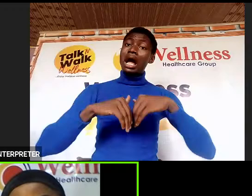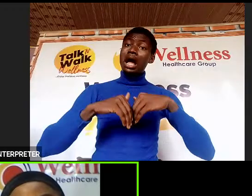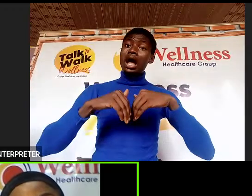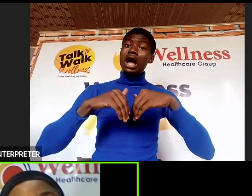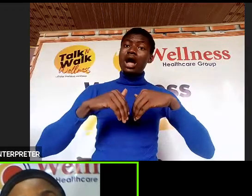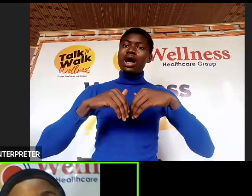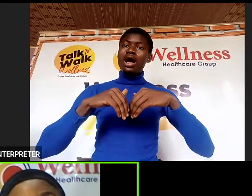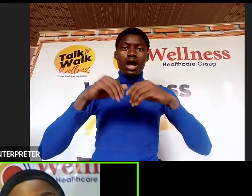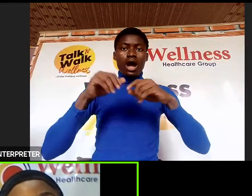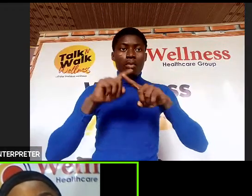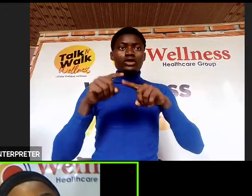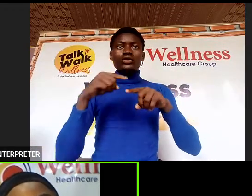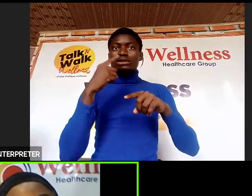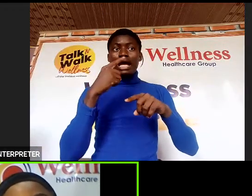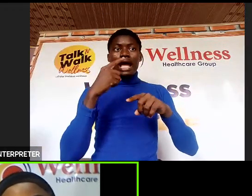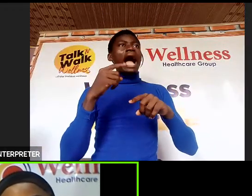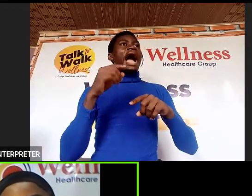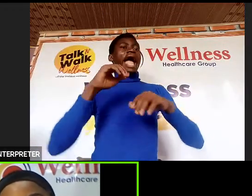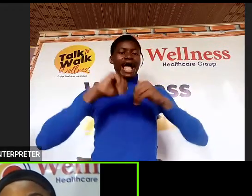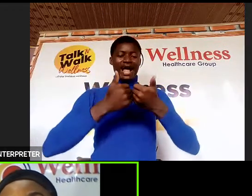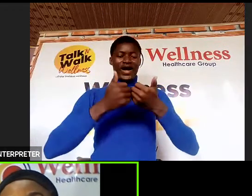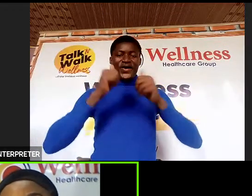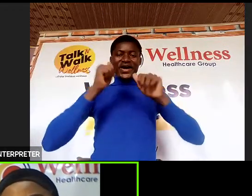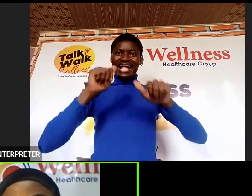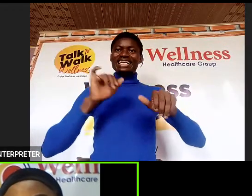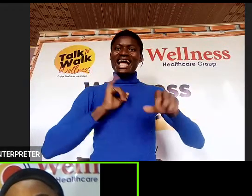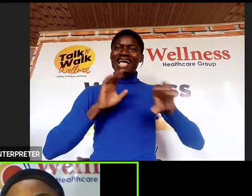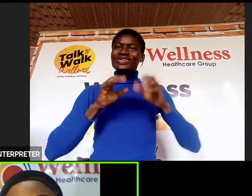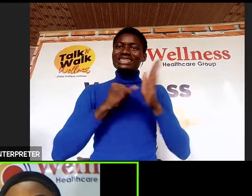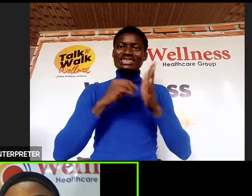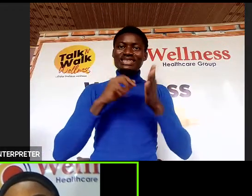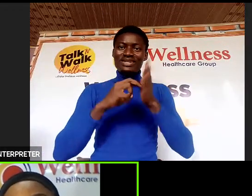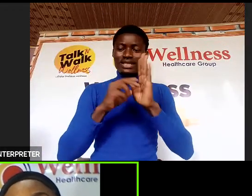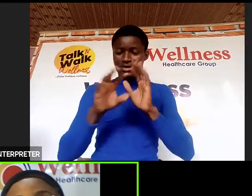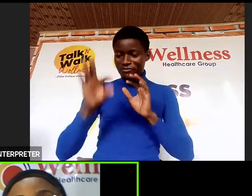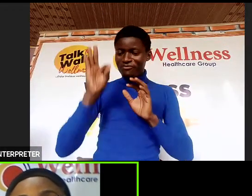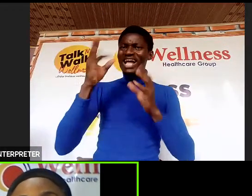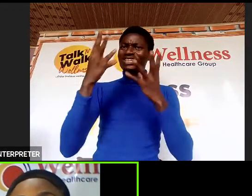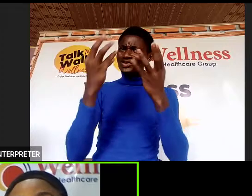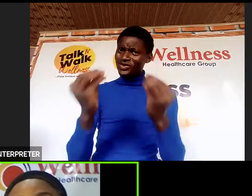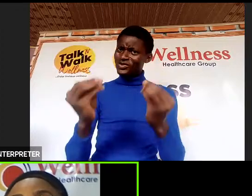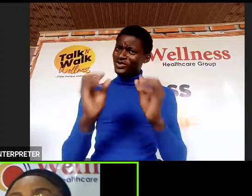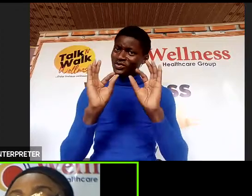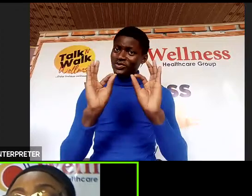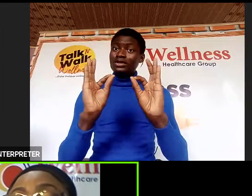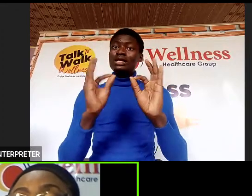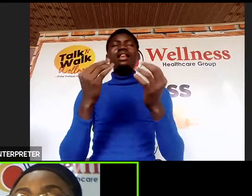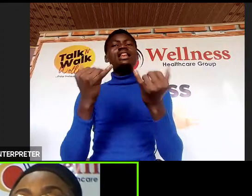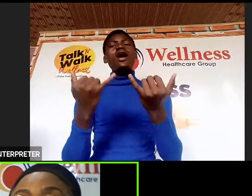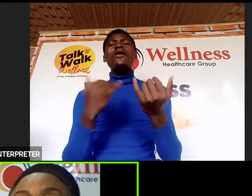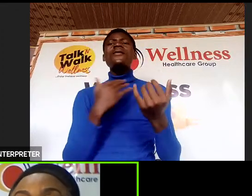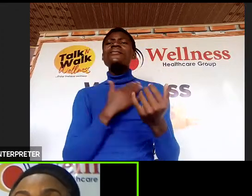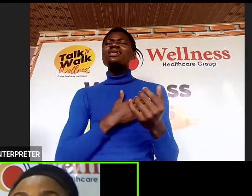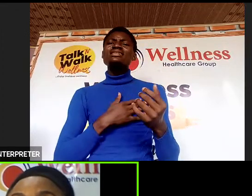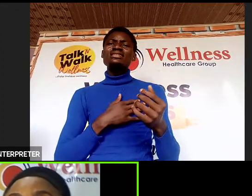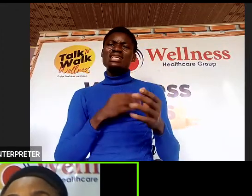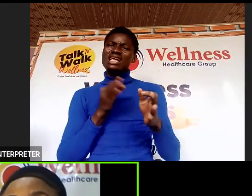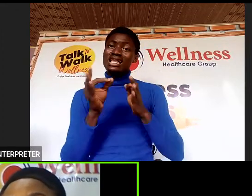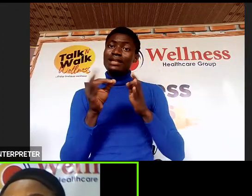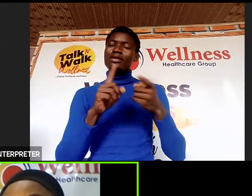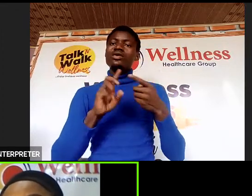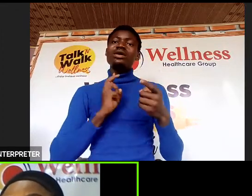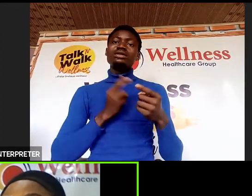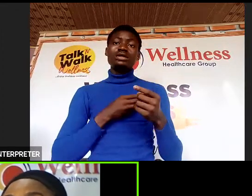that. So Mr. Olumide, now please tell us, the emergency fund, should it be the same thing as our investment fund? Because my dad told me that you need to send money to the